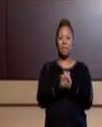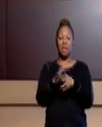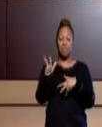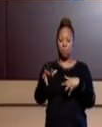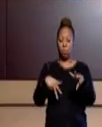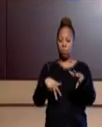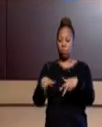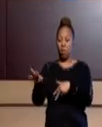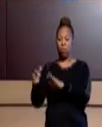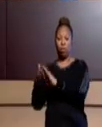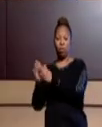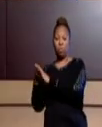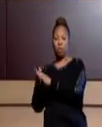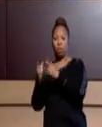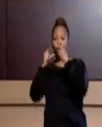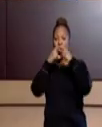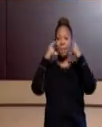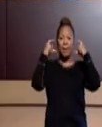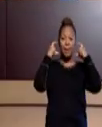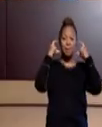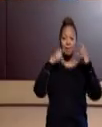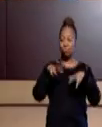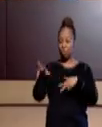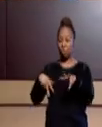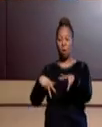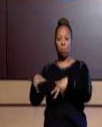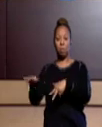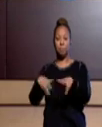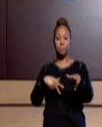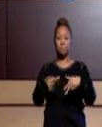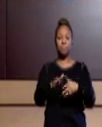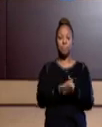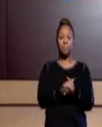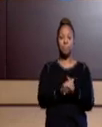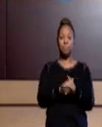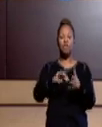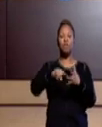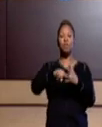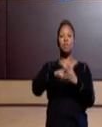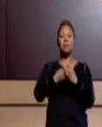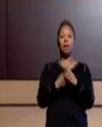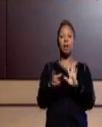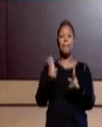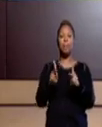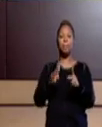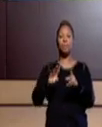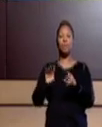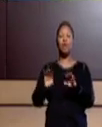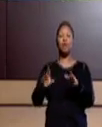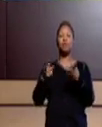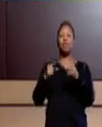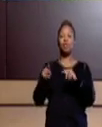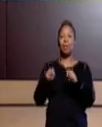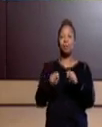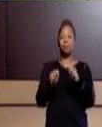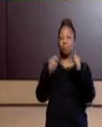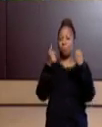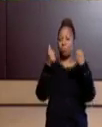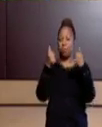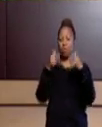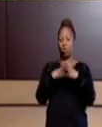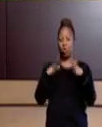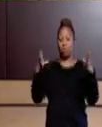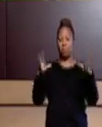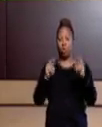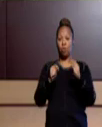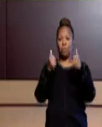walk around your community with your mask on, just walk. That's it. That's how you start. People try to do too much too fast. That's it. And